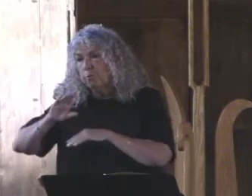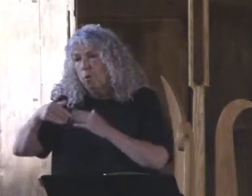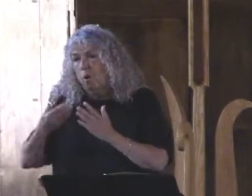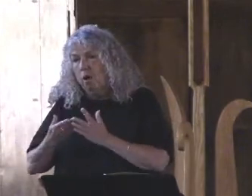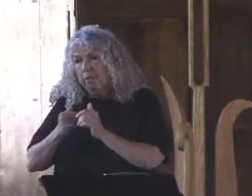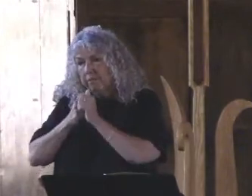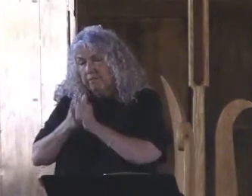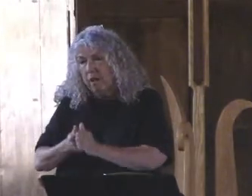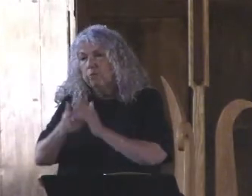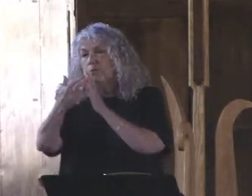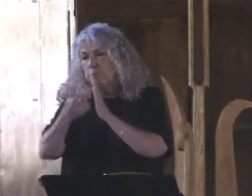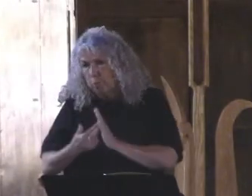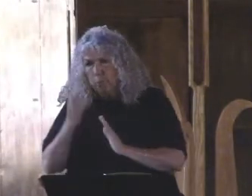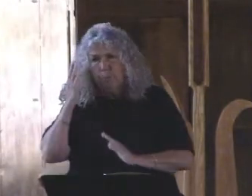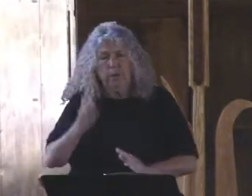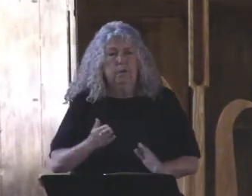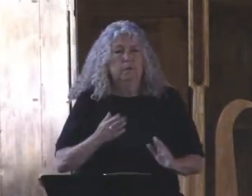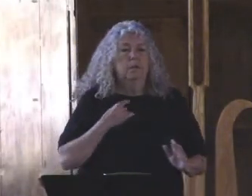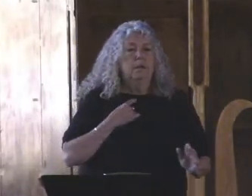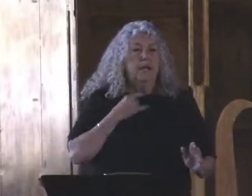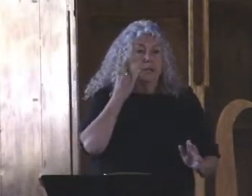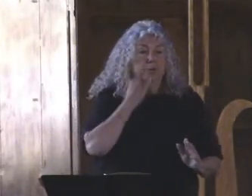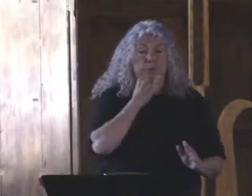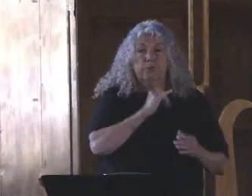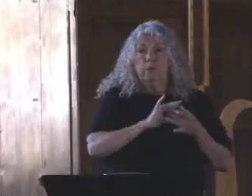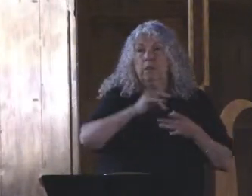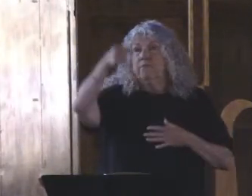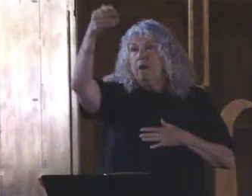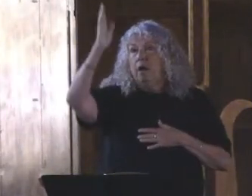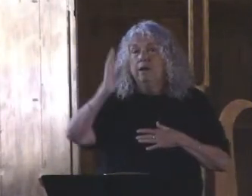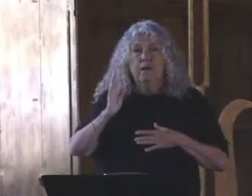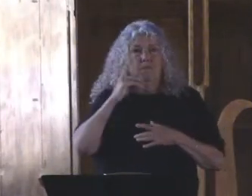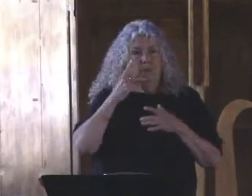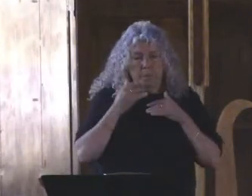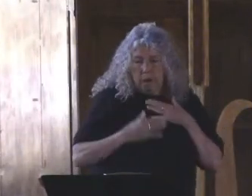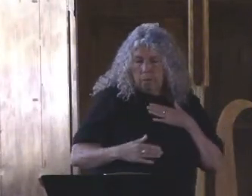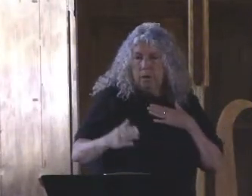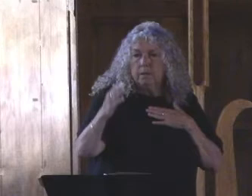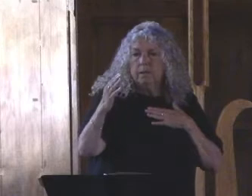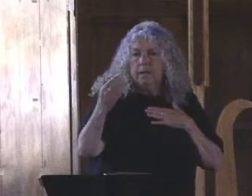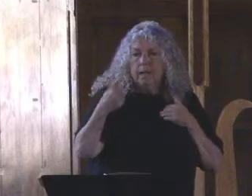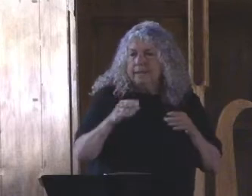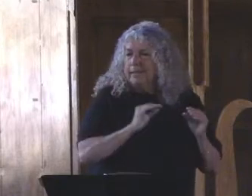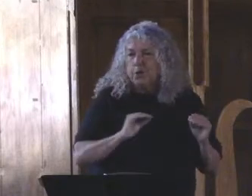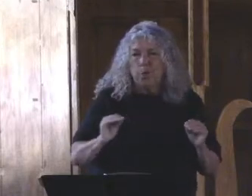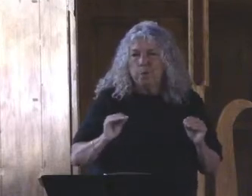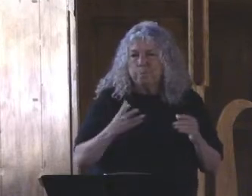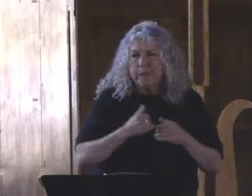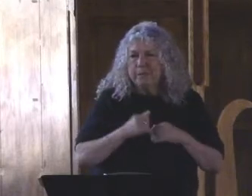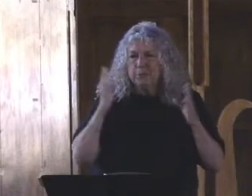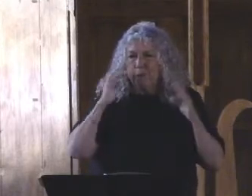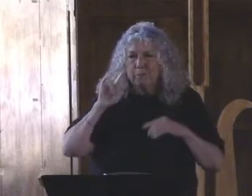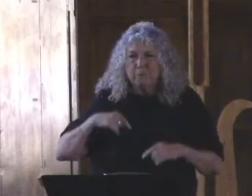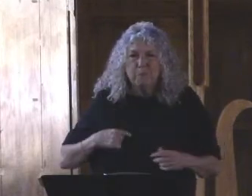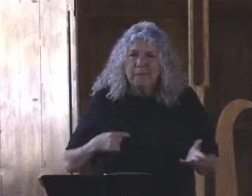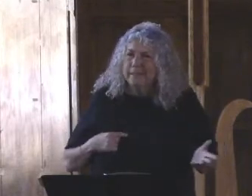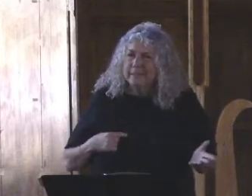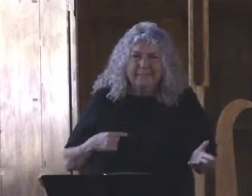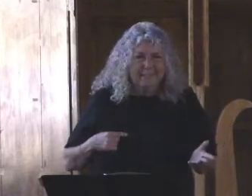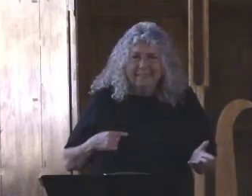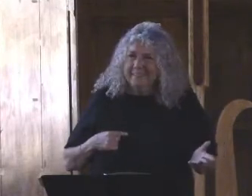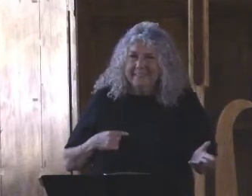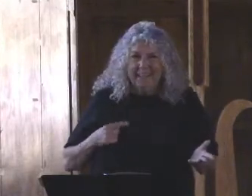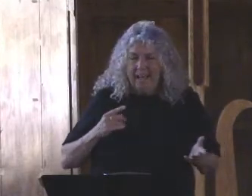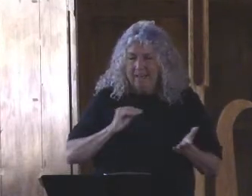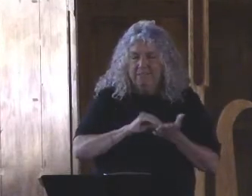who follow this rule and to the Israel of God. From now on, let no one make troubles for me, for I